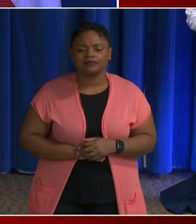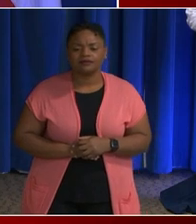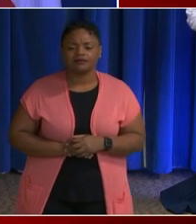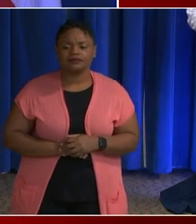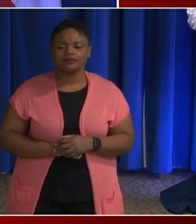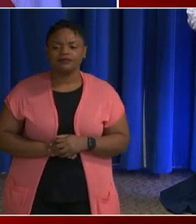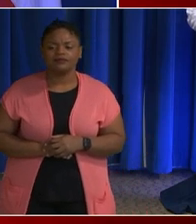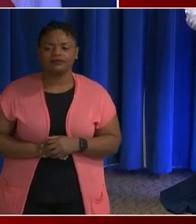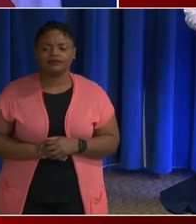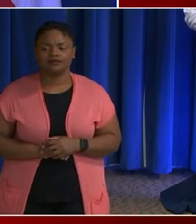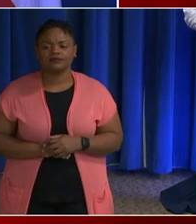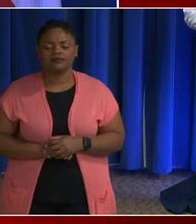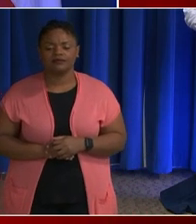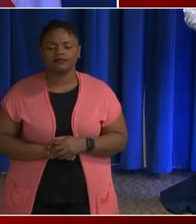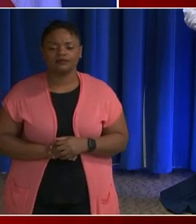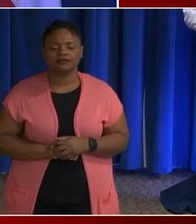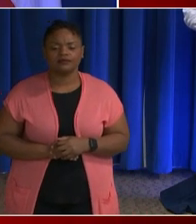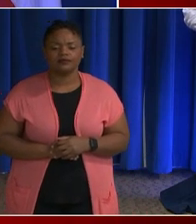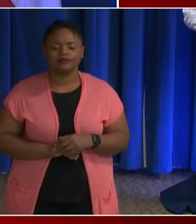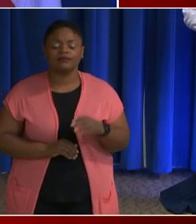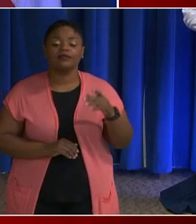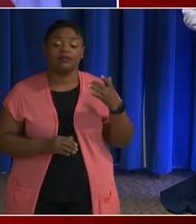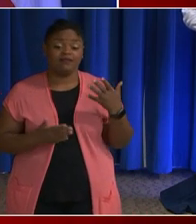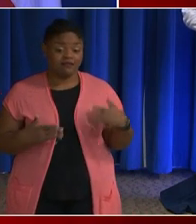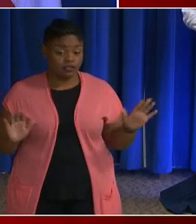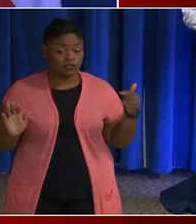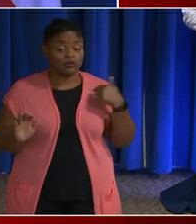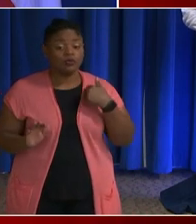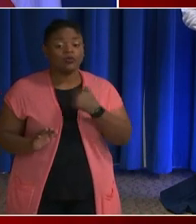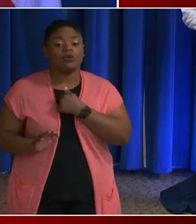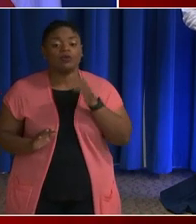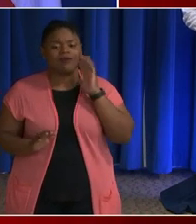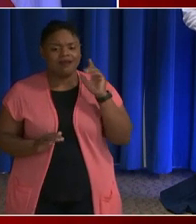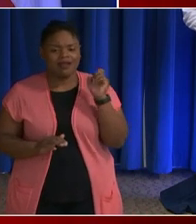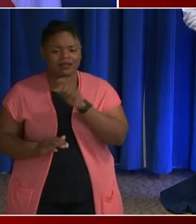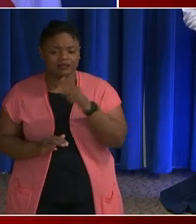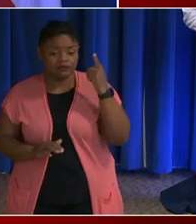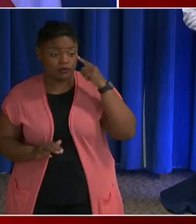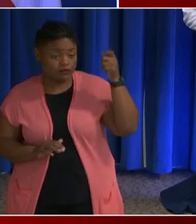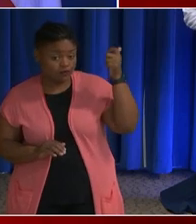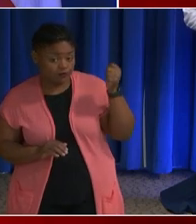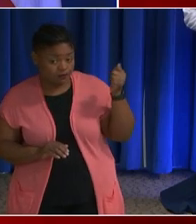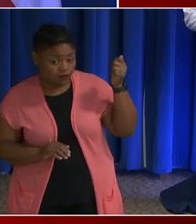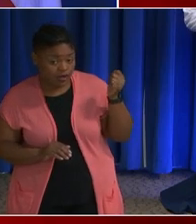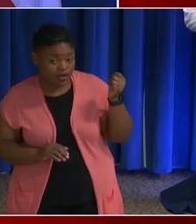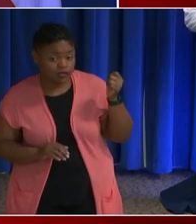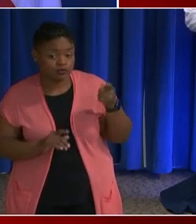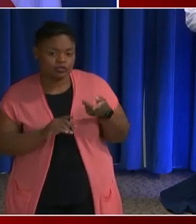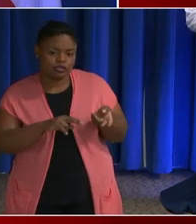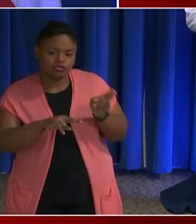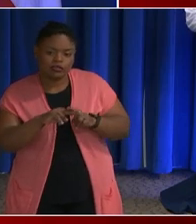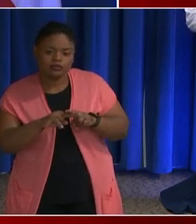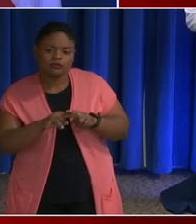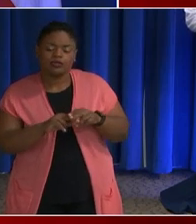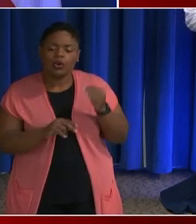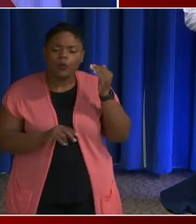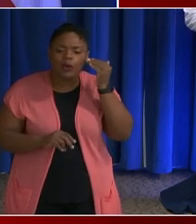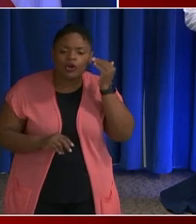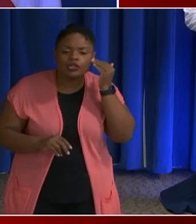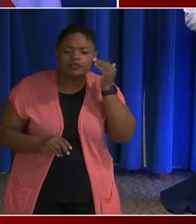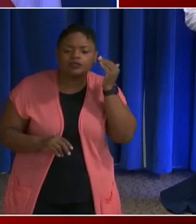grant program at the request of the executive, which would give grants for increasing awareness of COVID and promoting